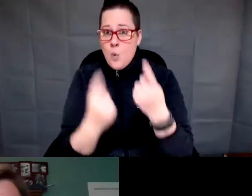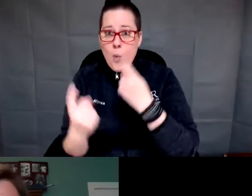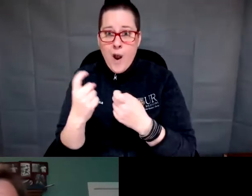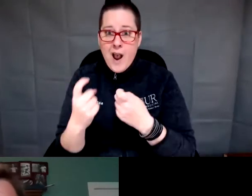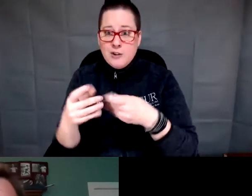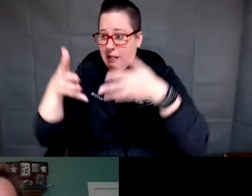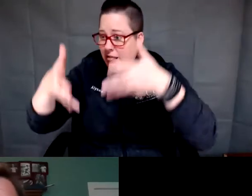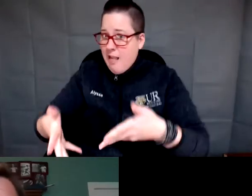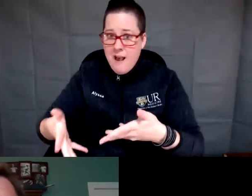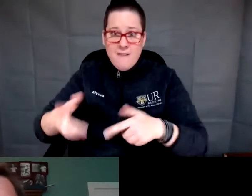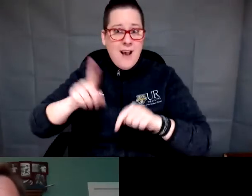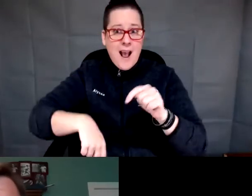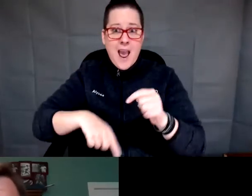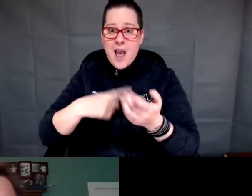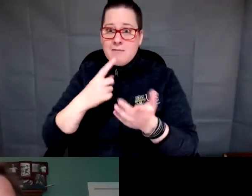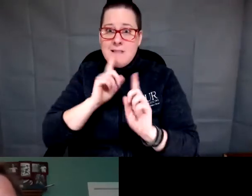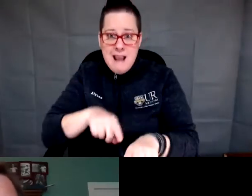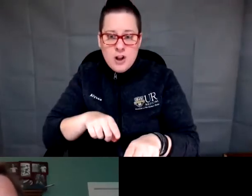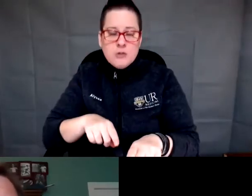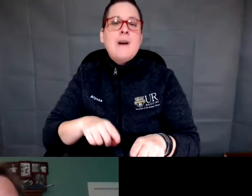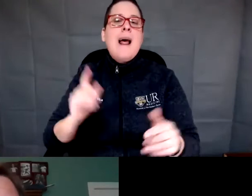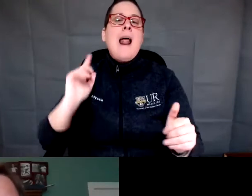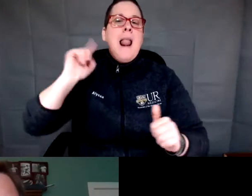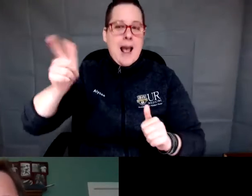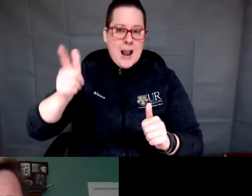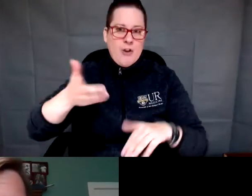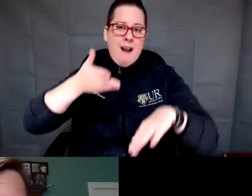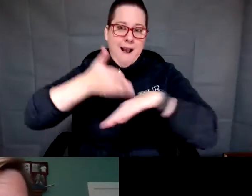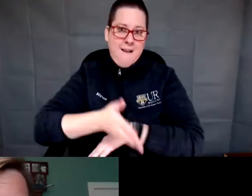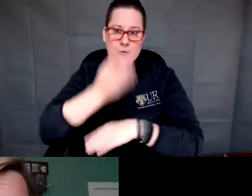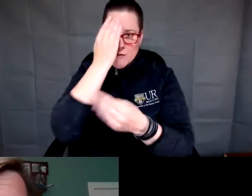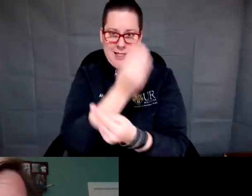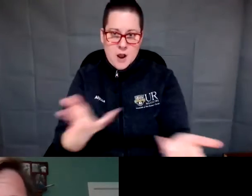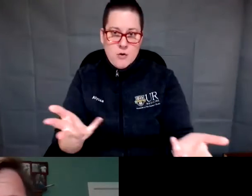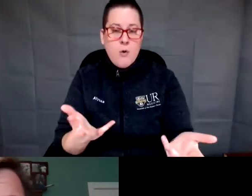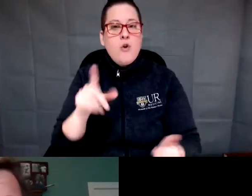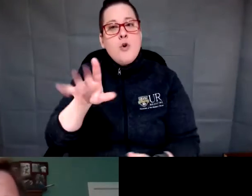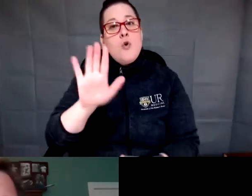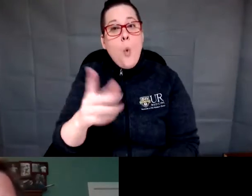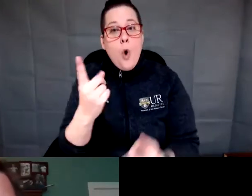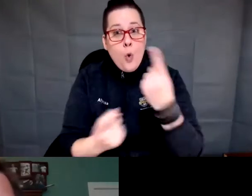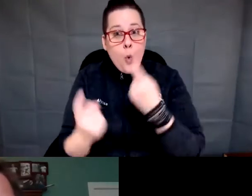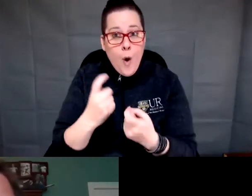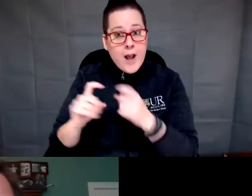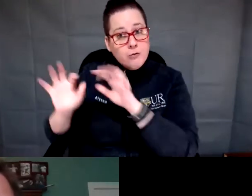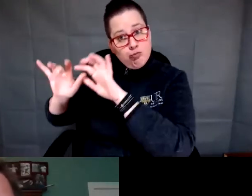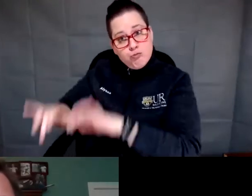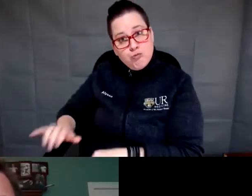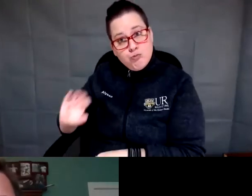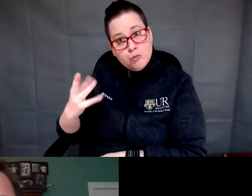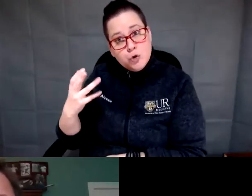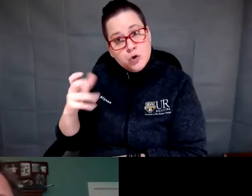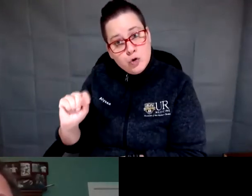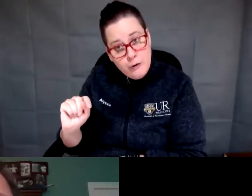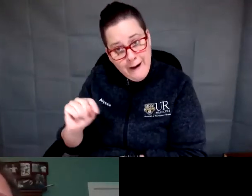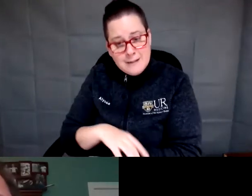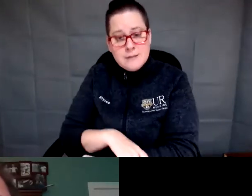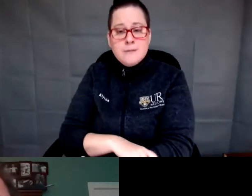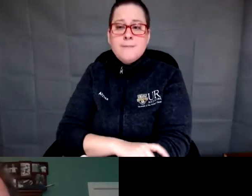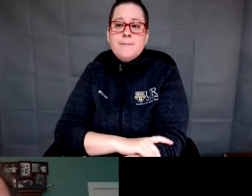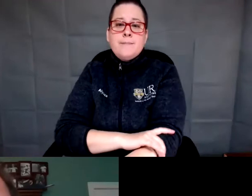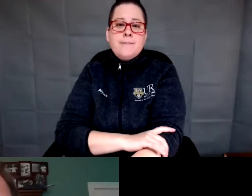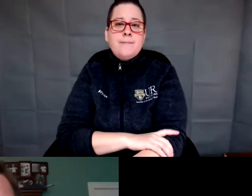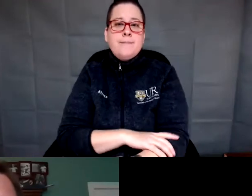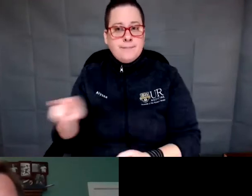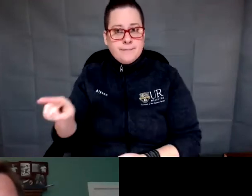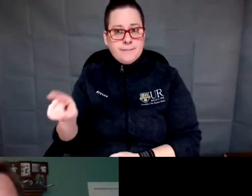the presentation, we will follow up afterward. So if you can chat any questions you might have during the town hall today into the